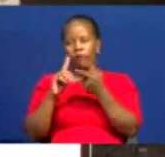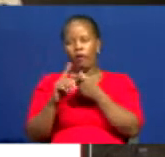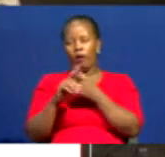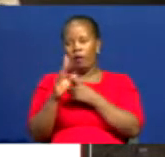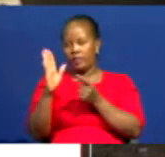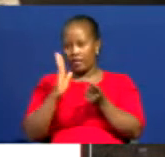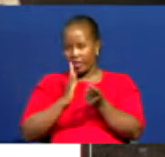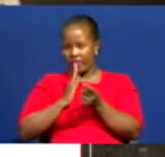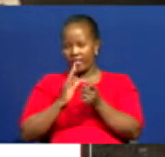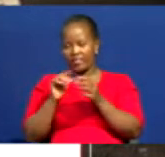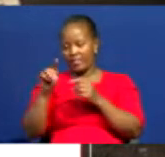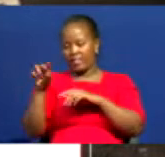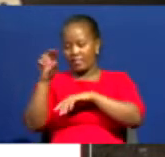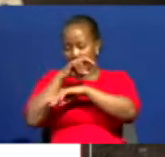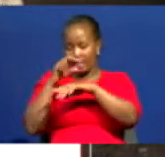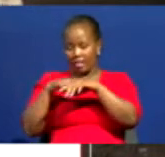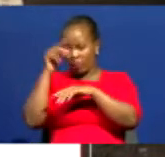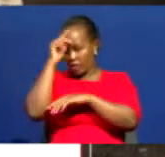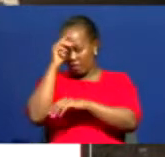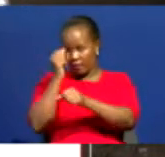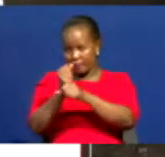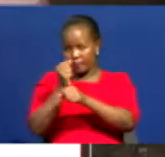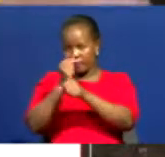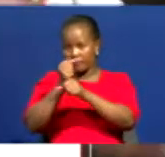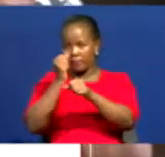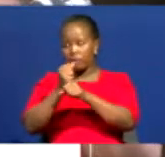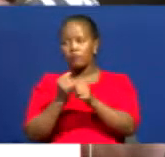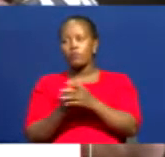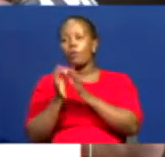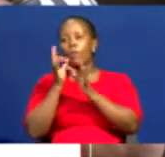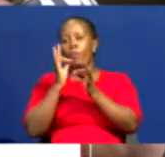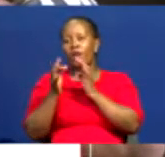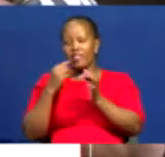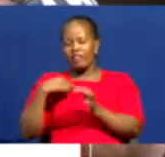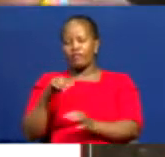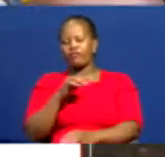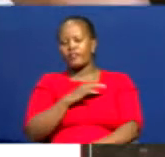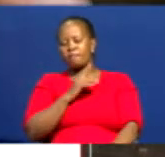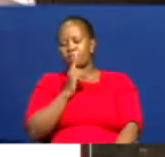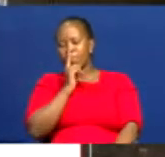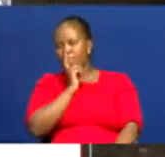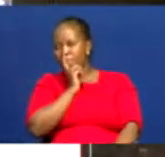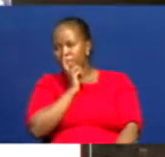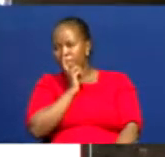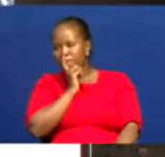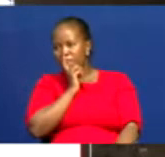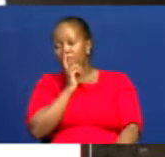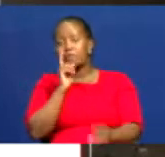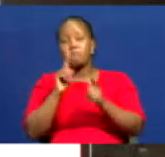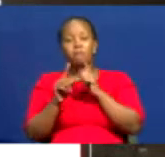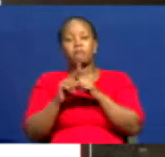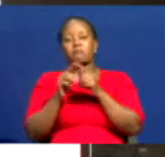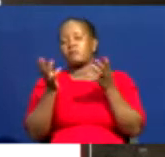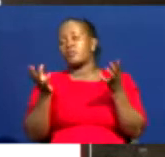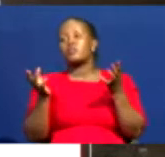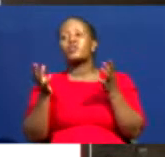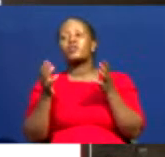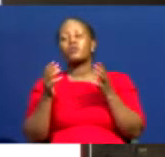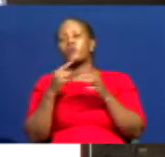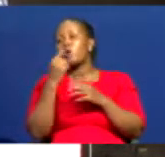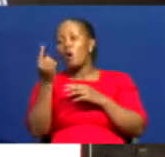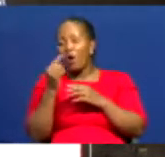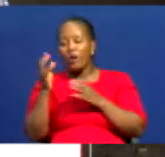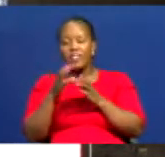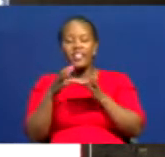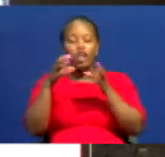security are national government functions. So if we keep them just within our community